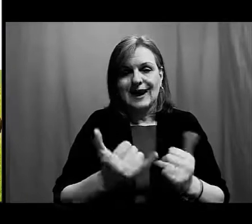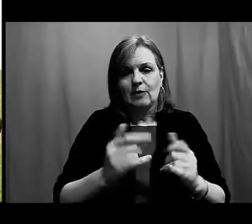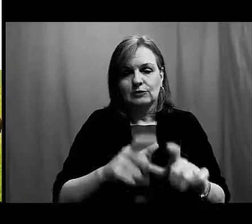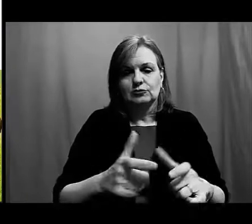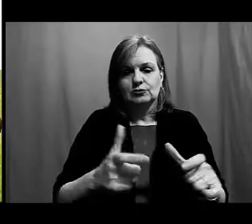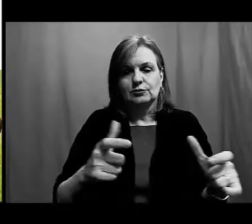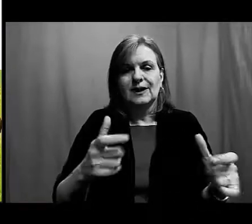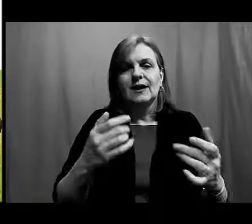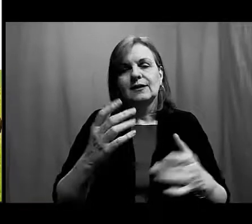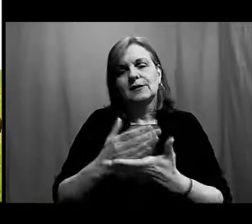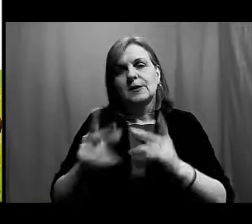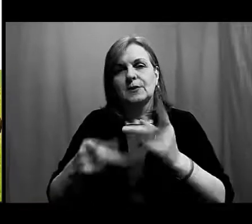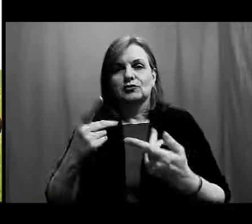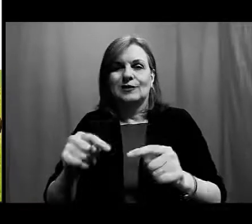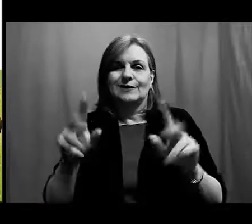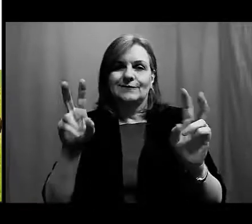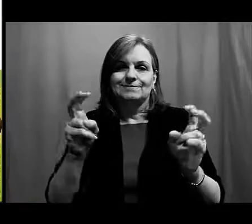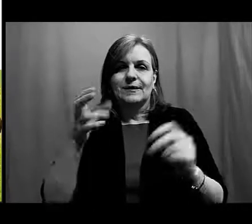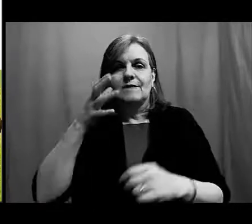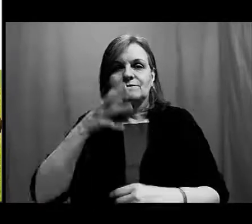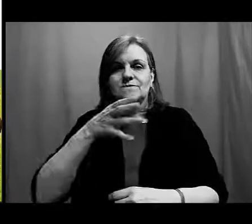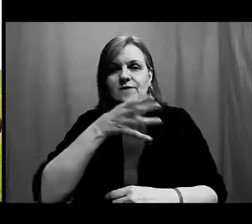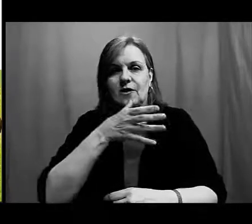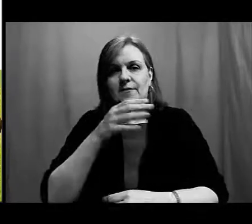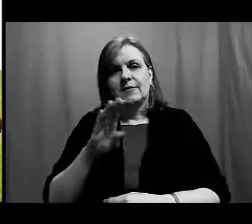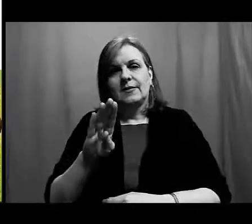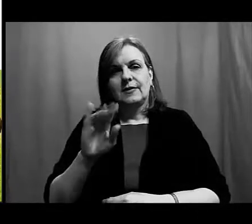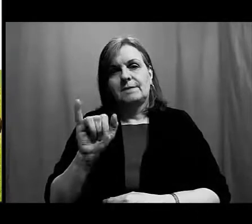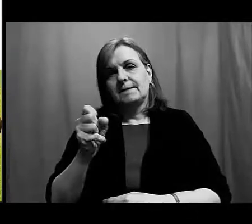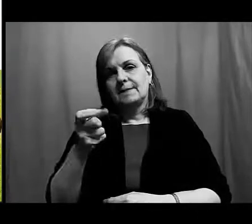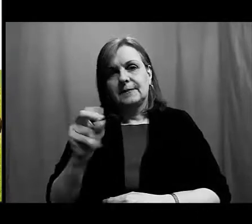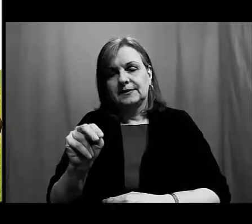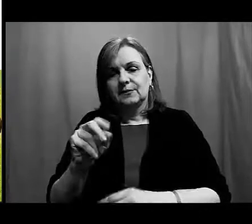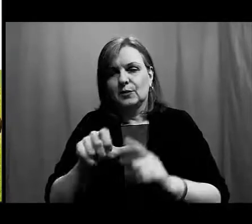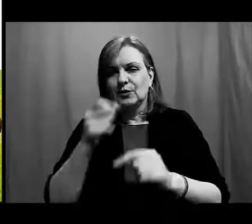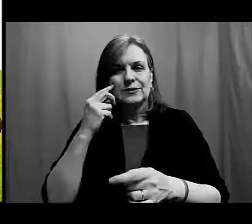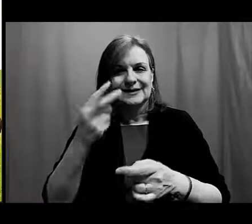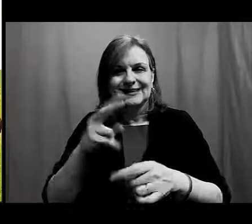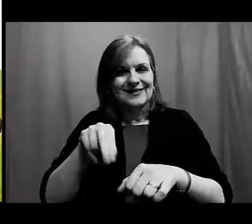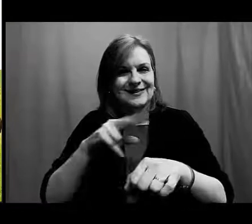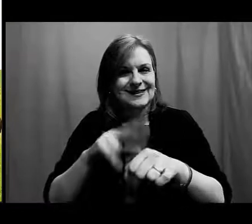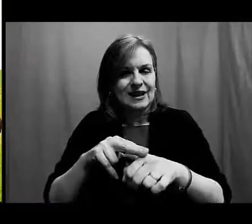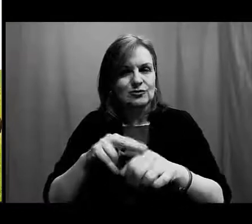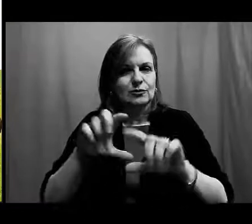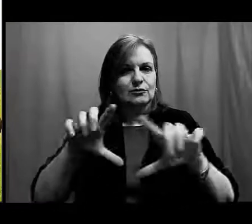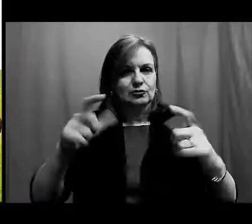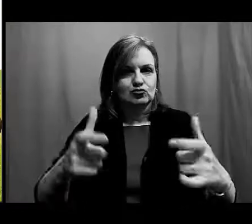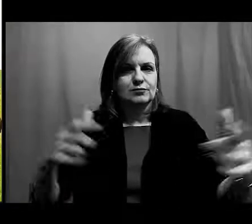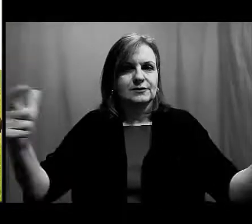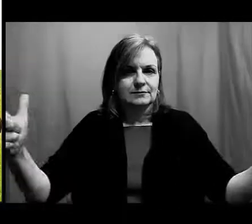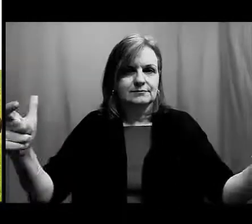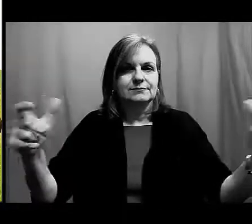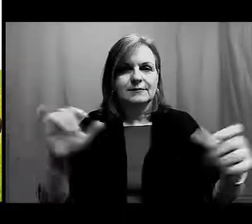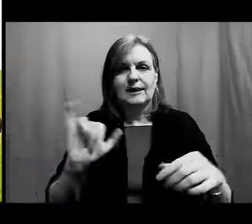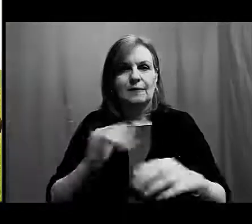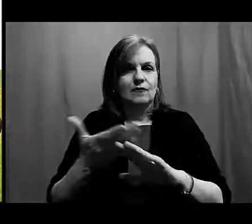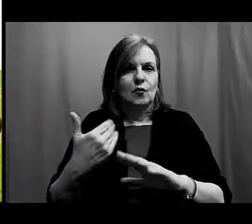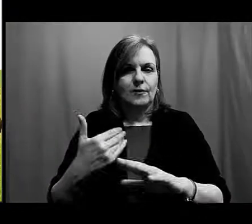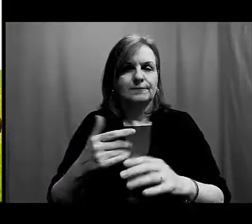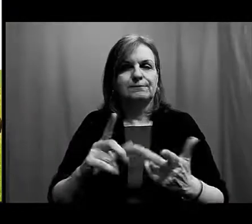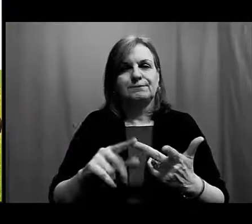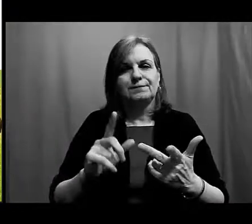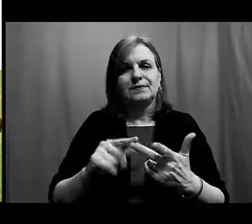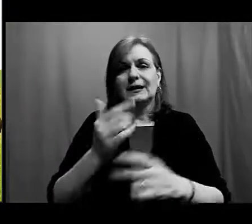trying to essentially ranch or farm bison, but we still don't see the natural populations we used to.